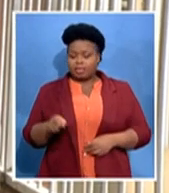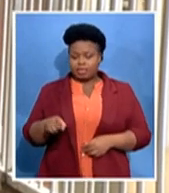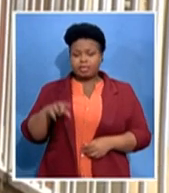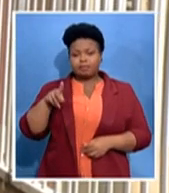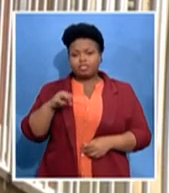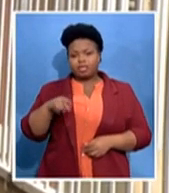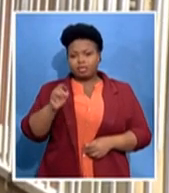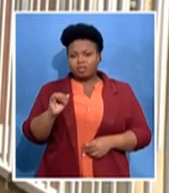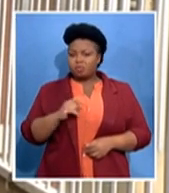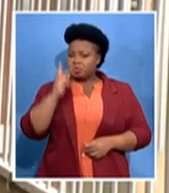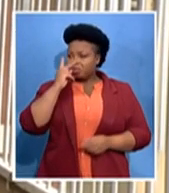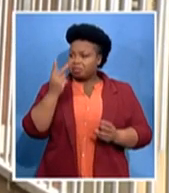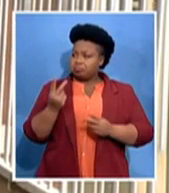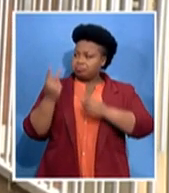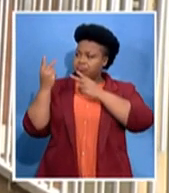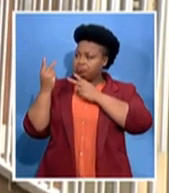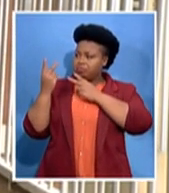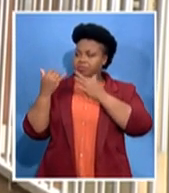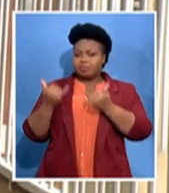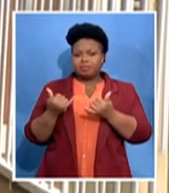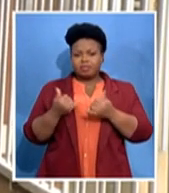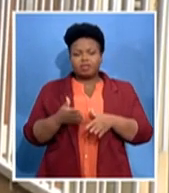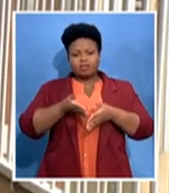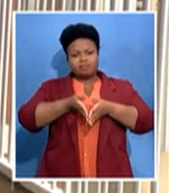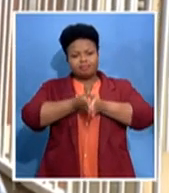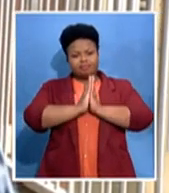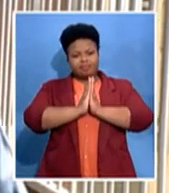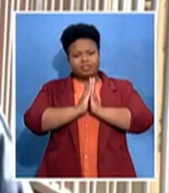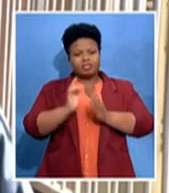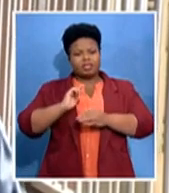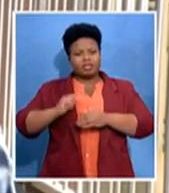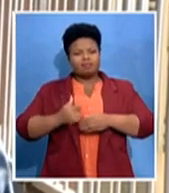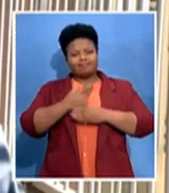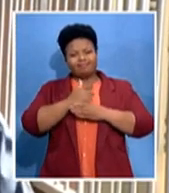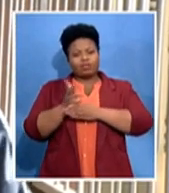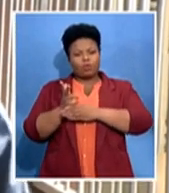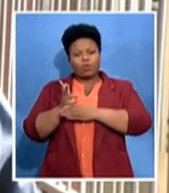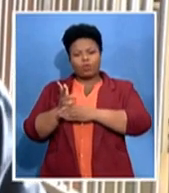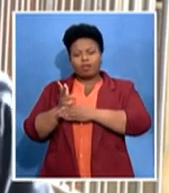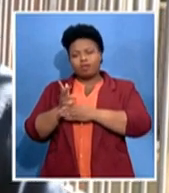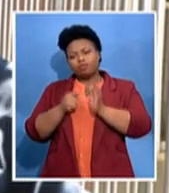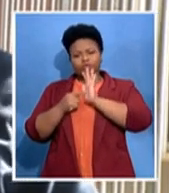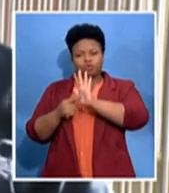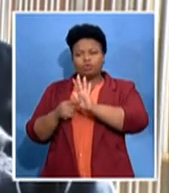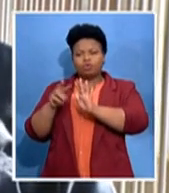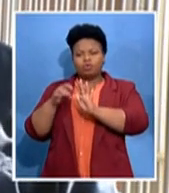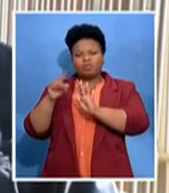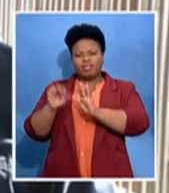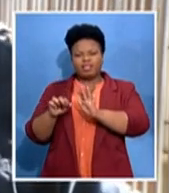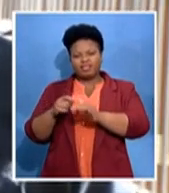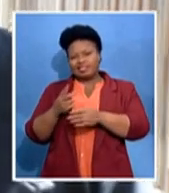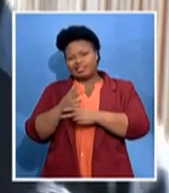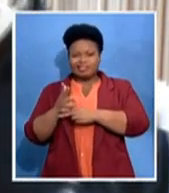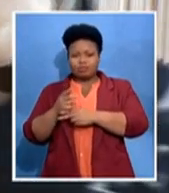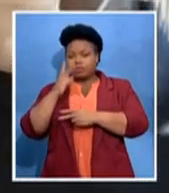ask our camera lady, Nomhlengubani, just to show you and pen slightly on my right so that you can see the